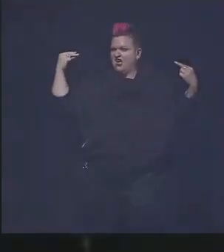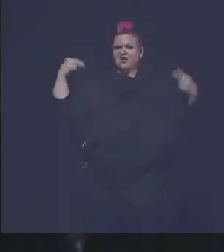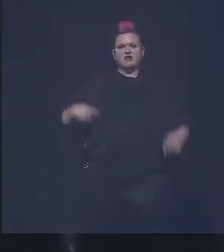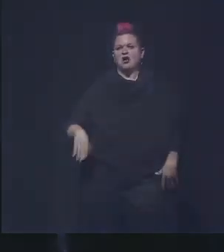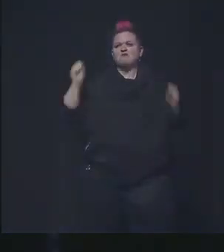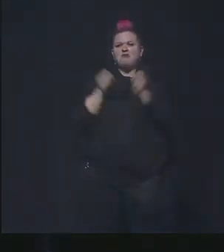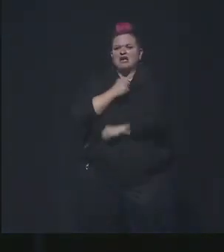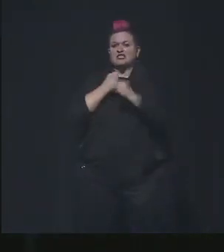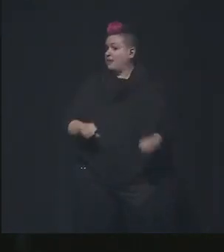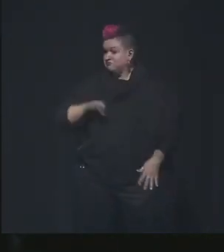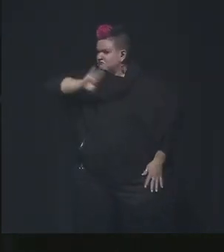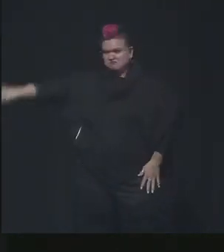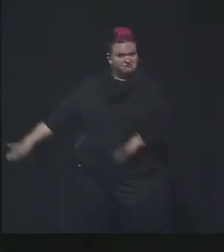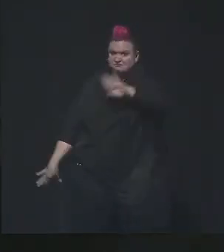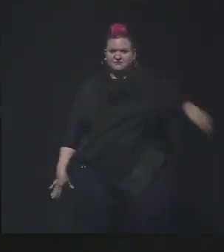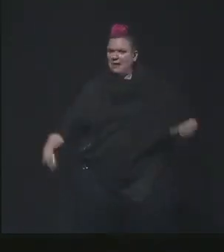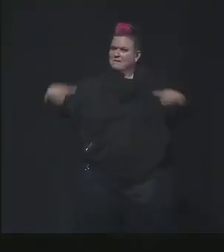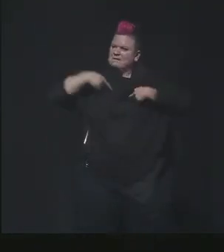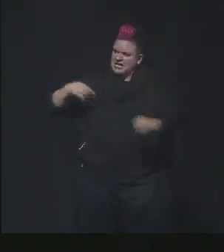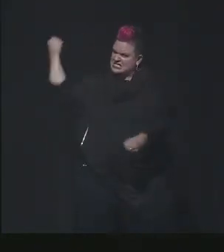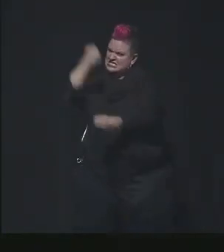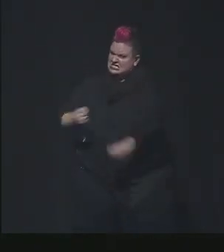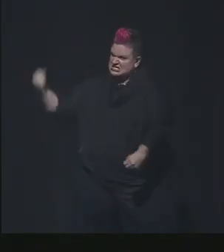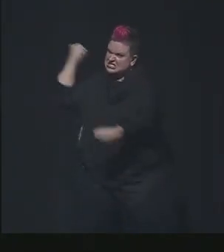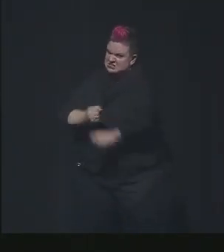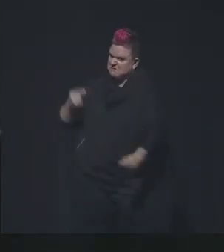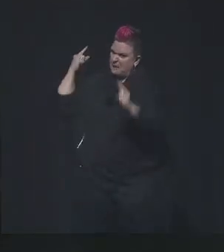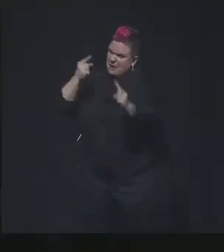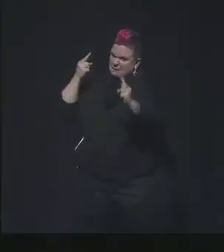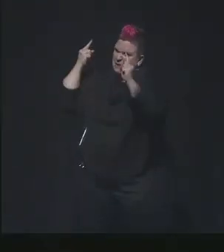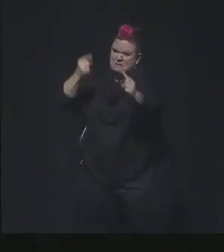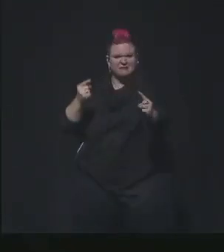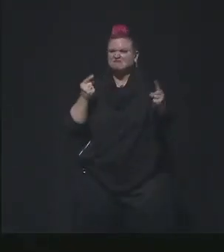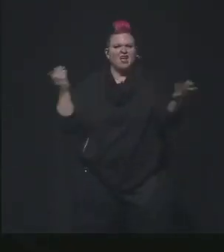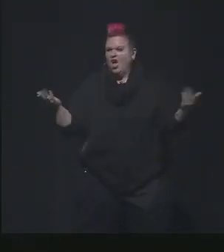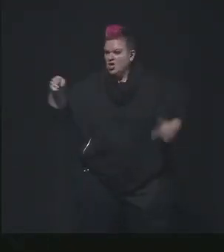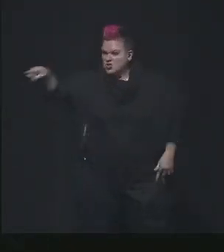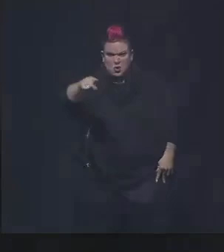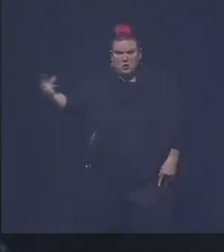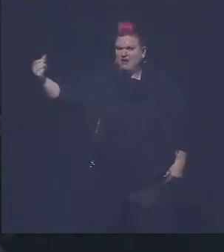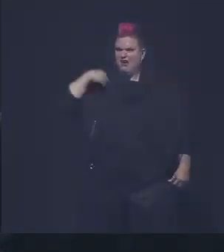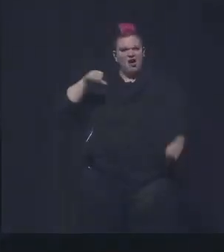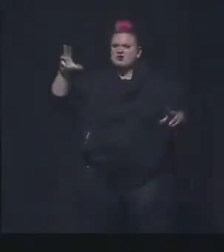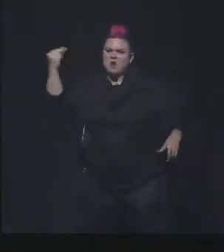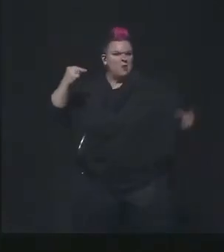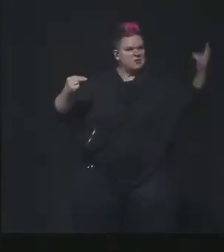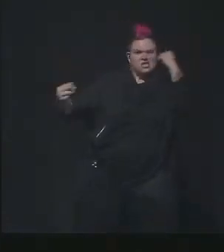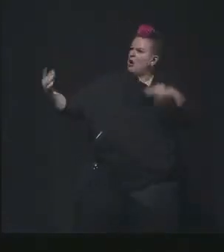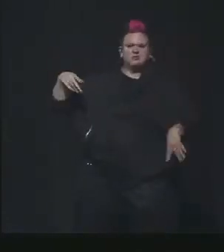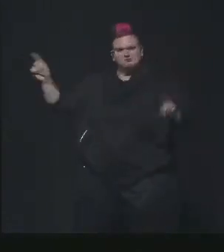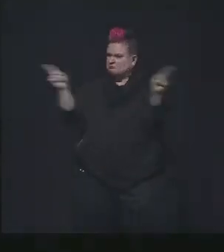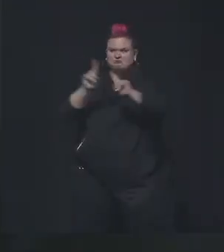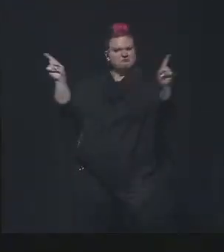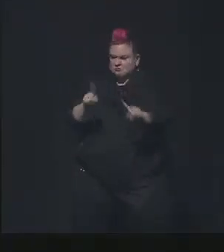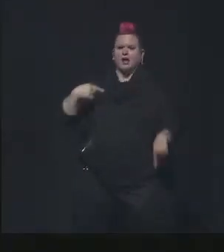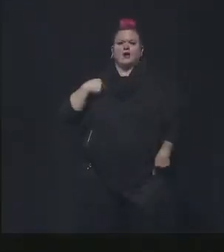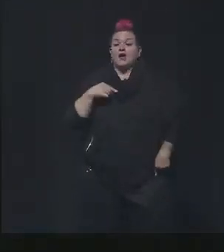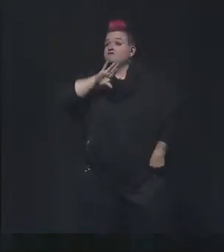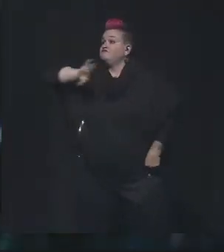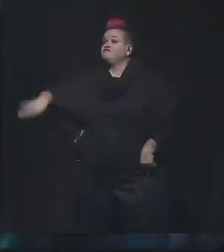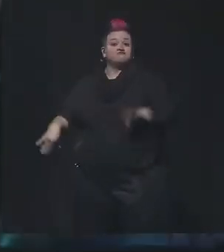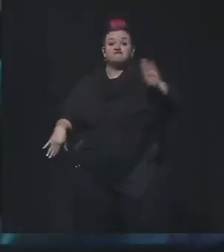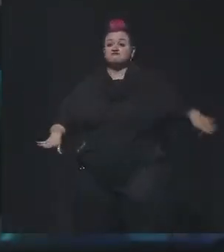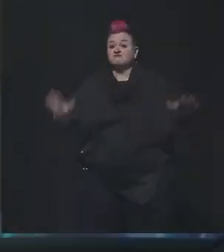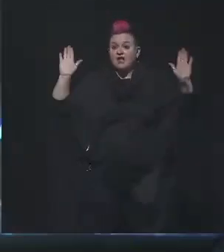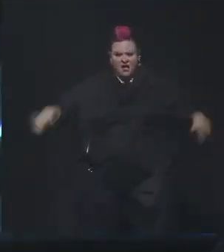my big break with Not Afraid, then I put out an album. I rose with stakes, with every show I made, harder than the average could fathom. Gold chart, never stopping,